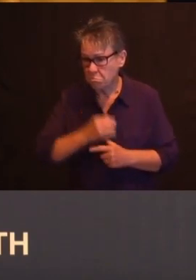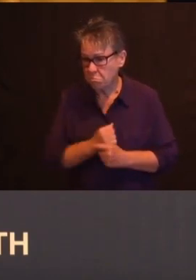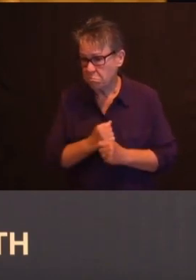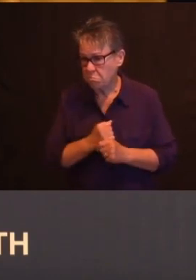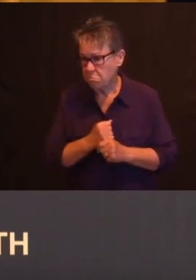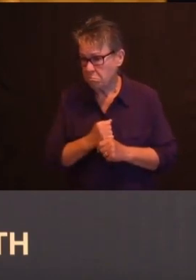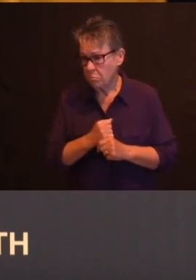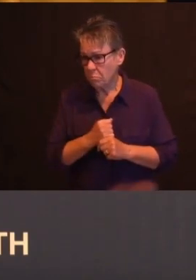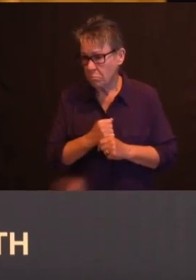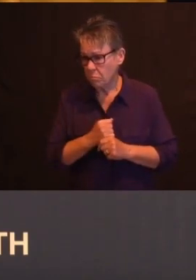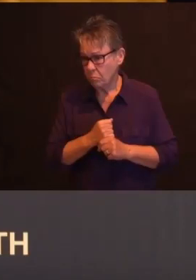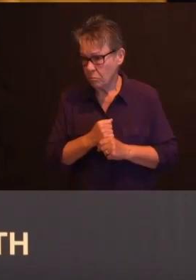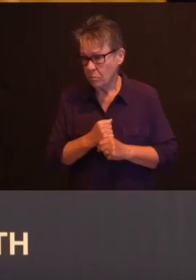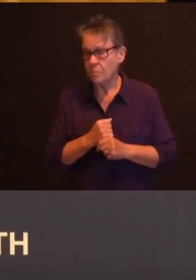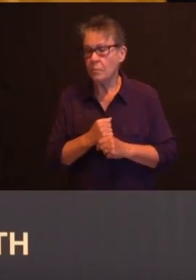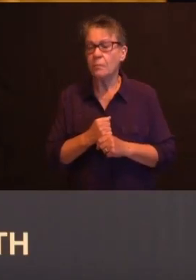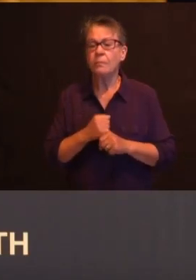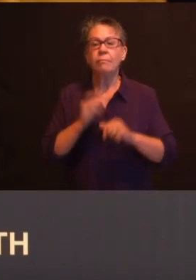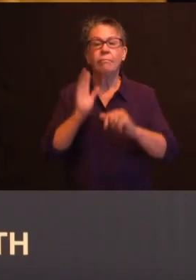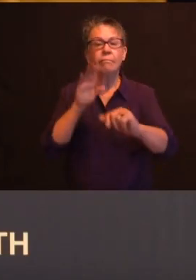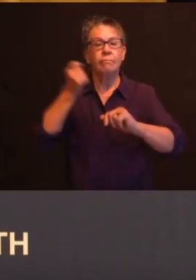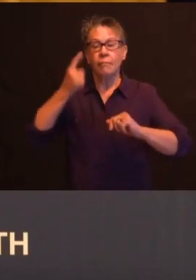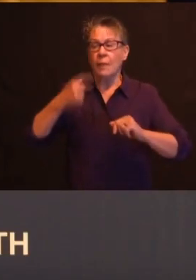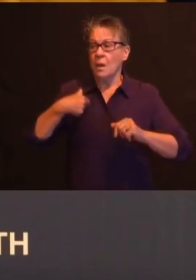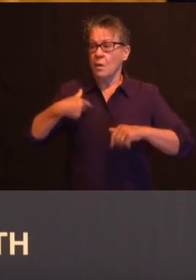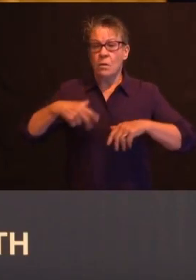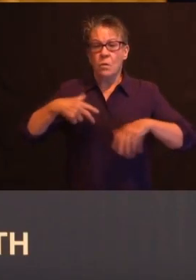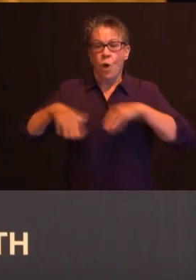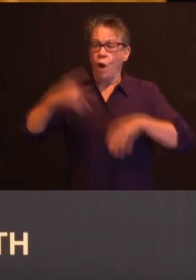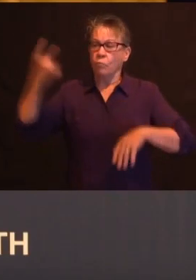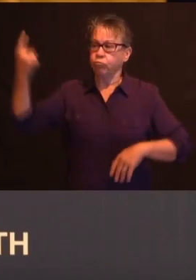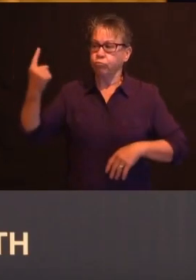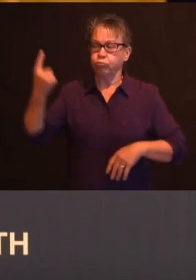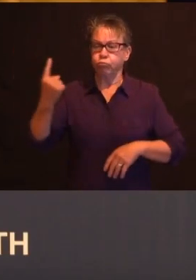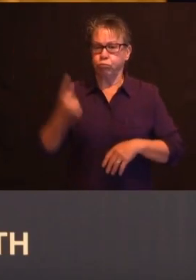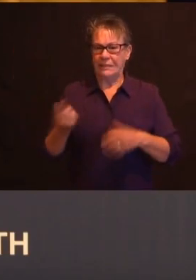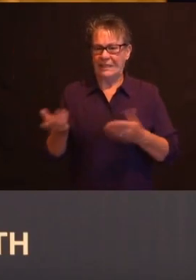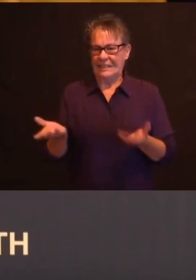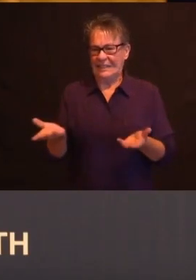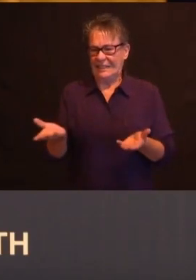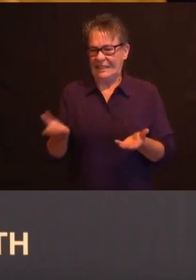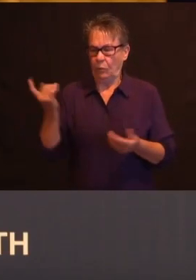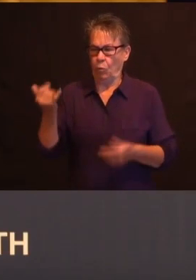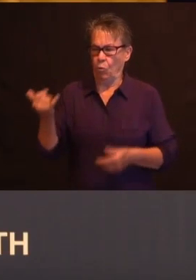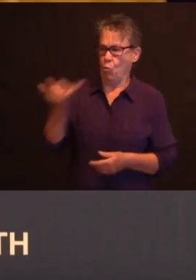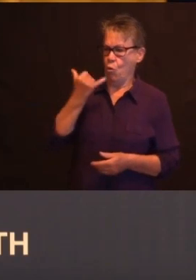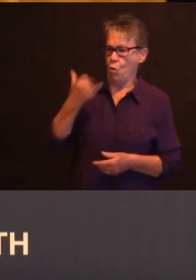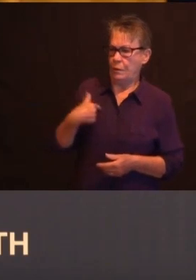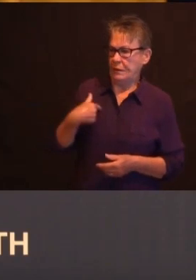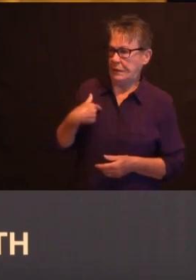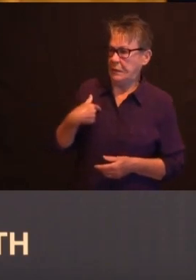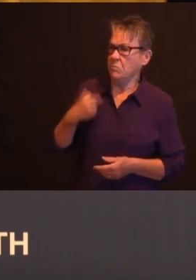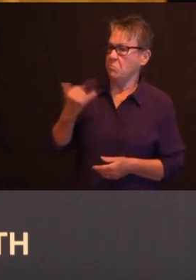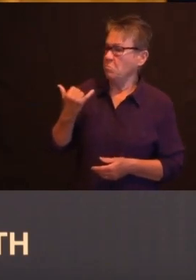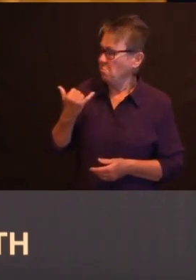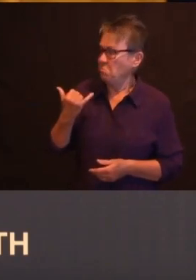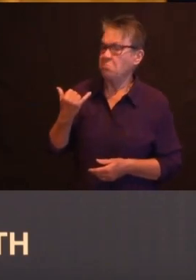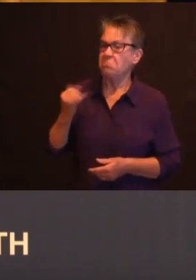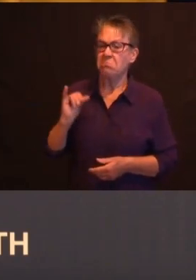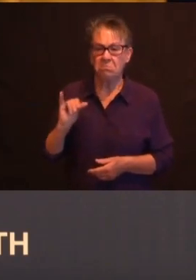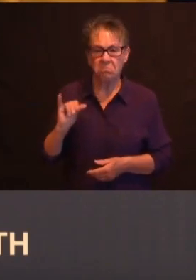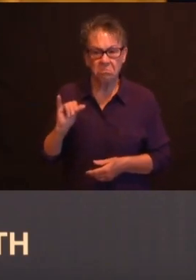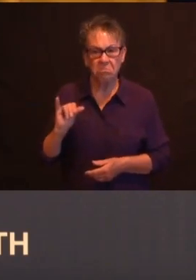Bryan called me up and said you had raised this with him. It's the first I heard it. I have an investment. I can't remember the last time I